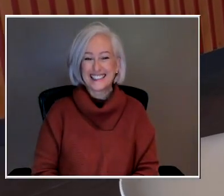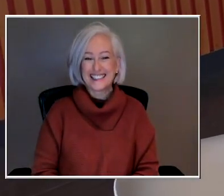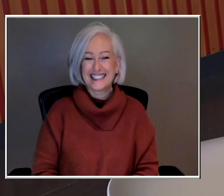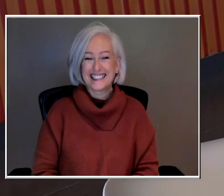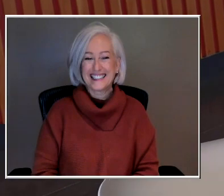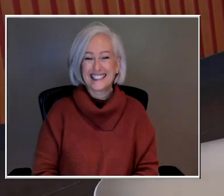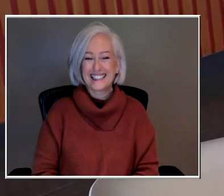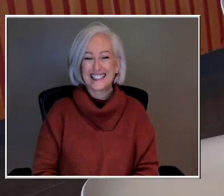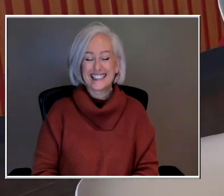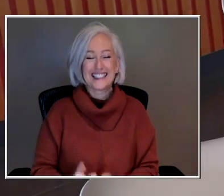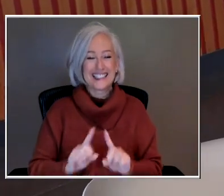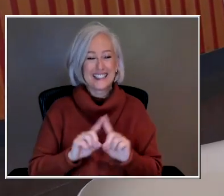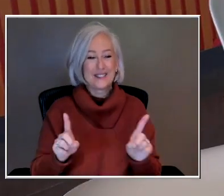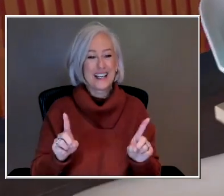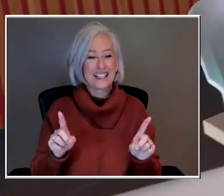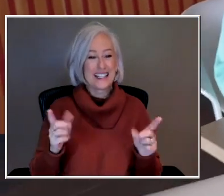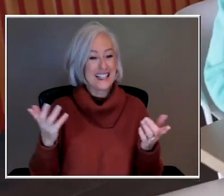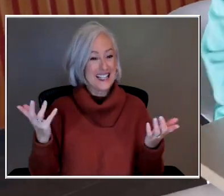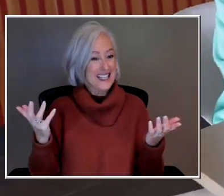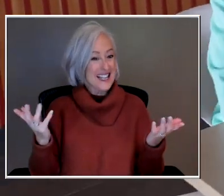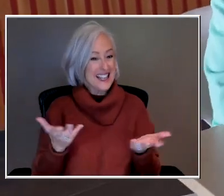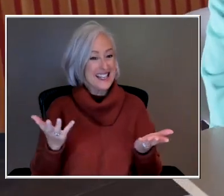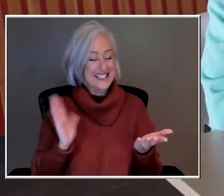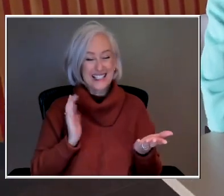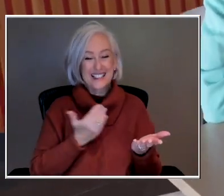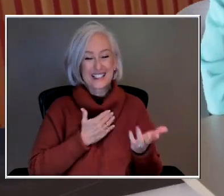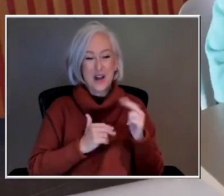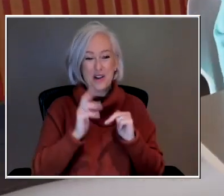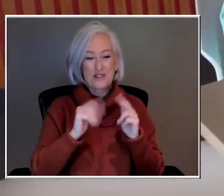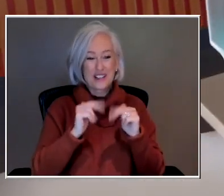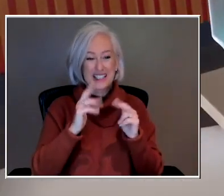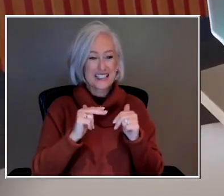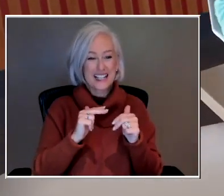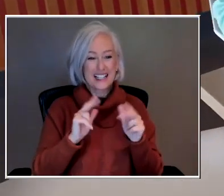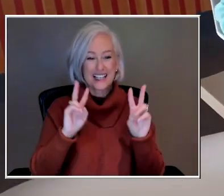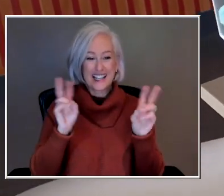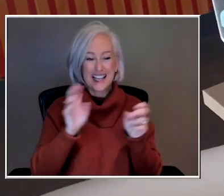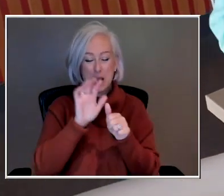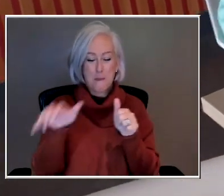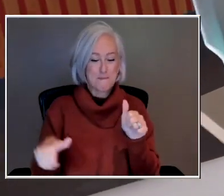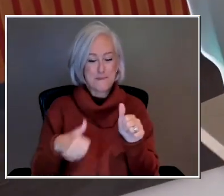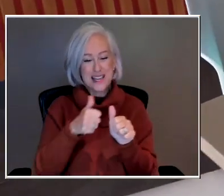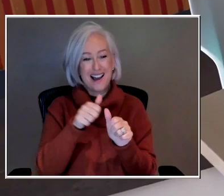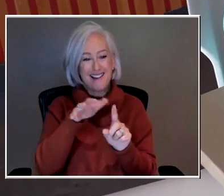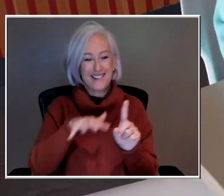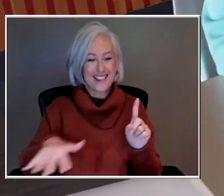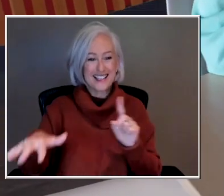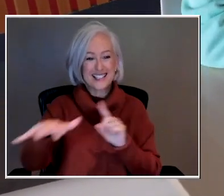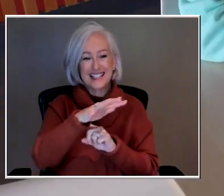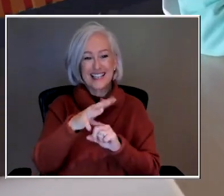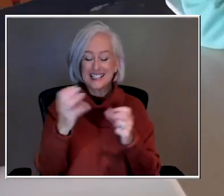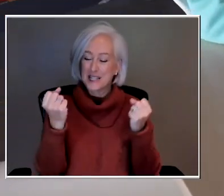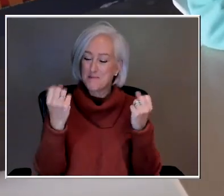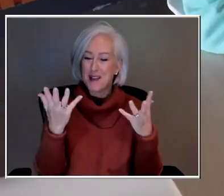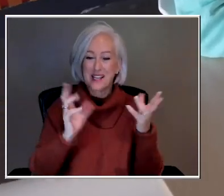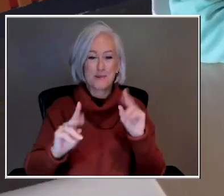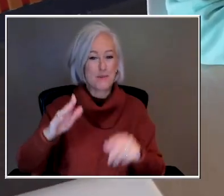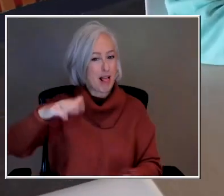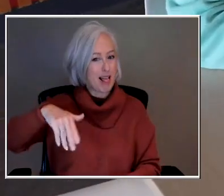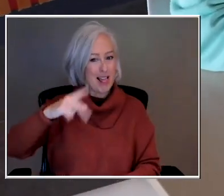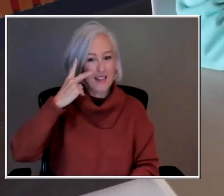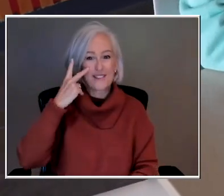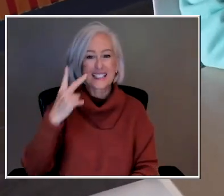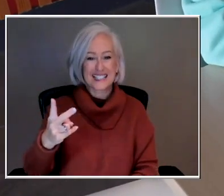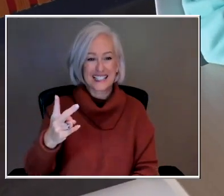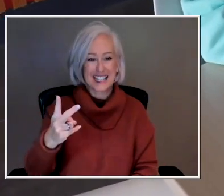But yeah, that's facility. That's the behind the scenes that a lot of people haven't seen. And we're